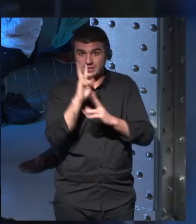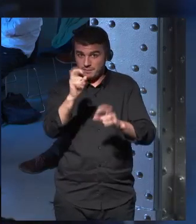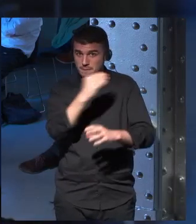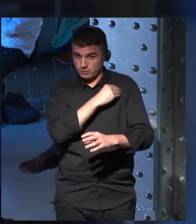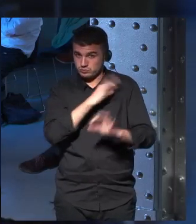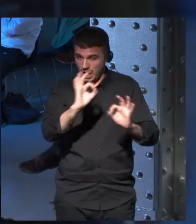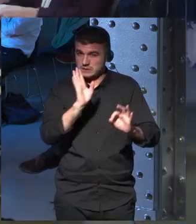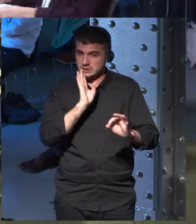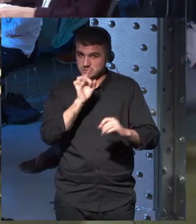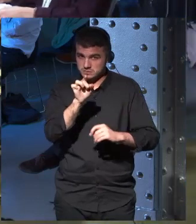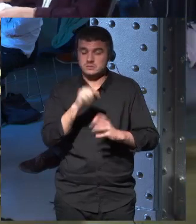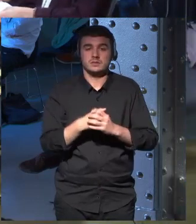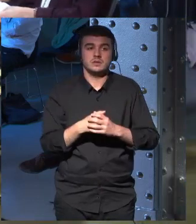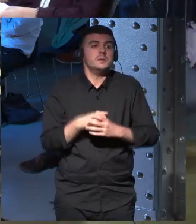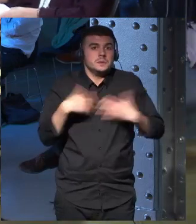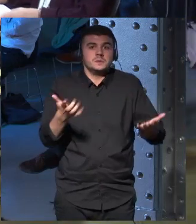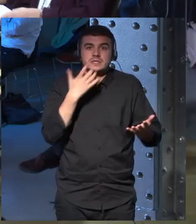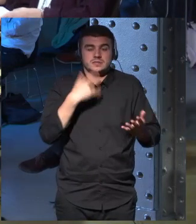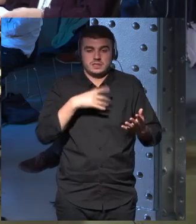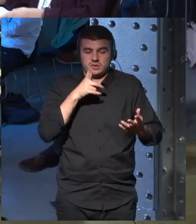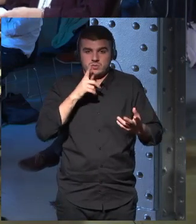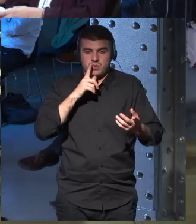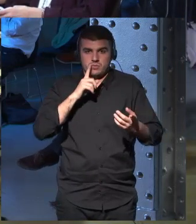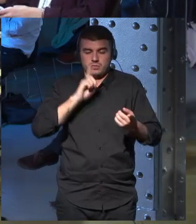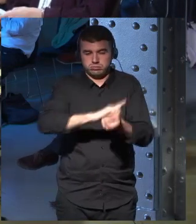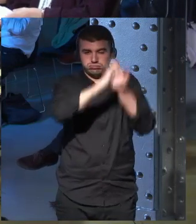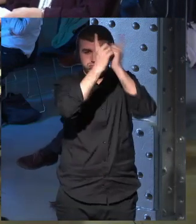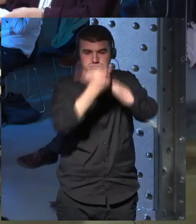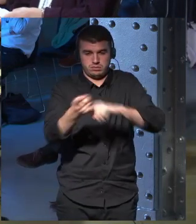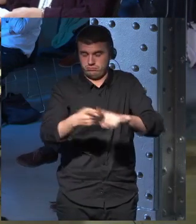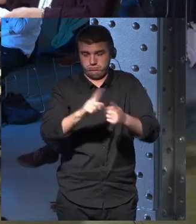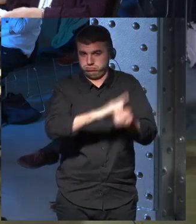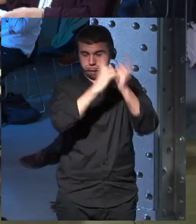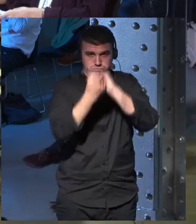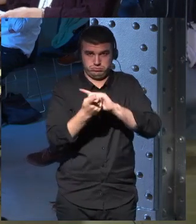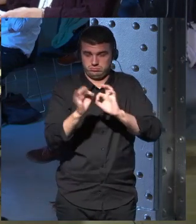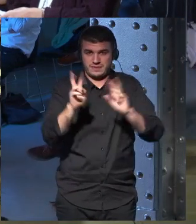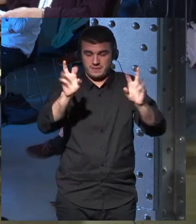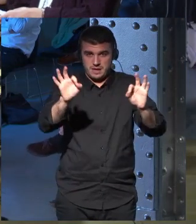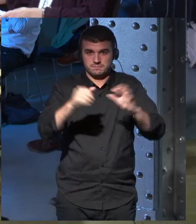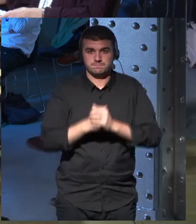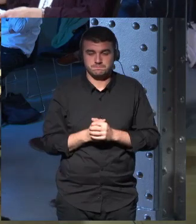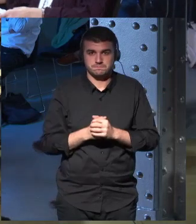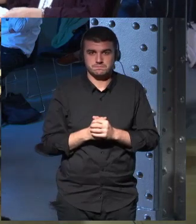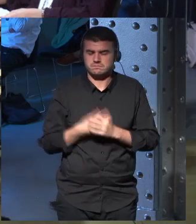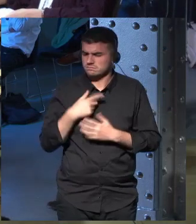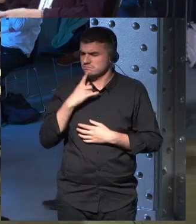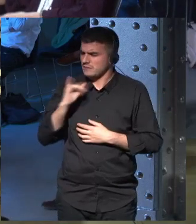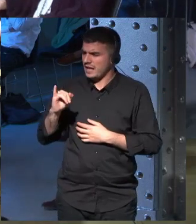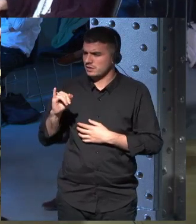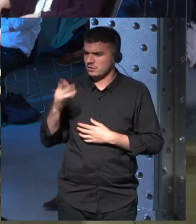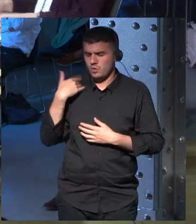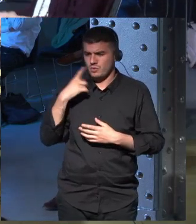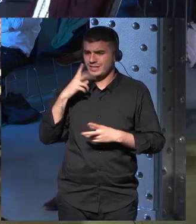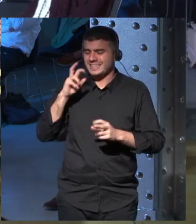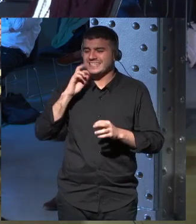change the subject completely, is the discipline of psychoanalysis of any importance